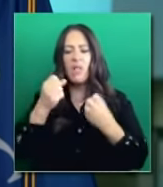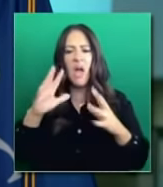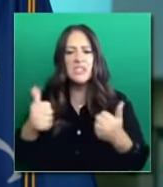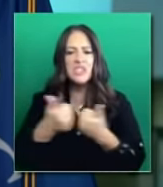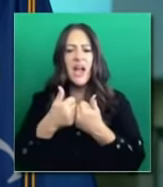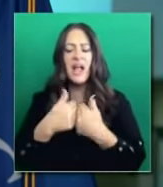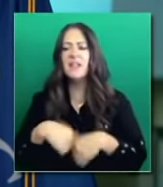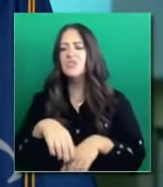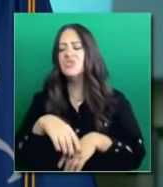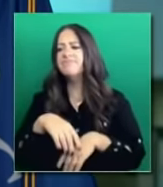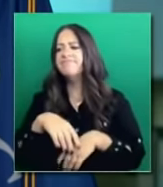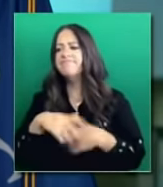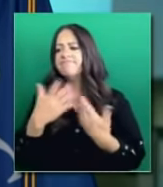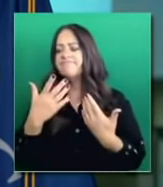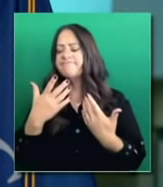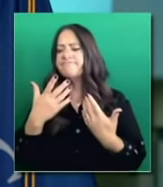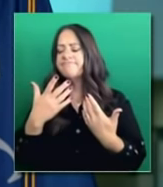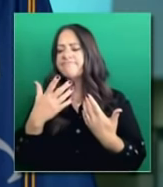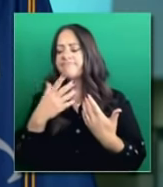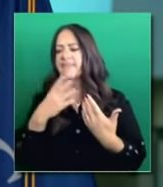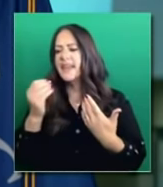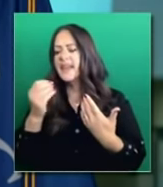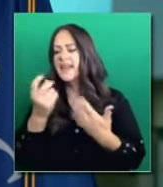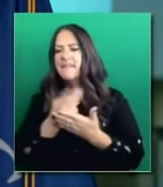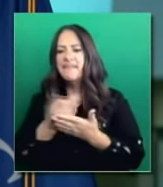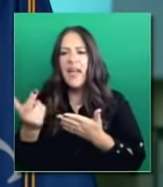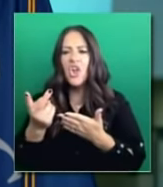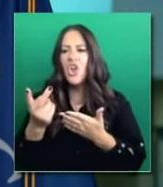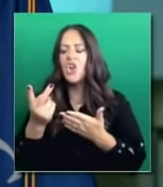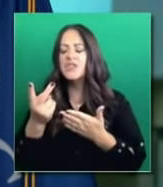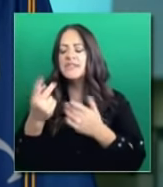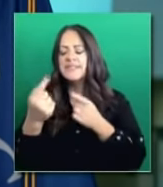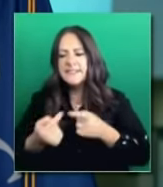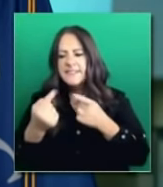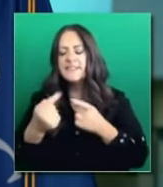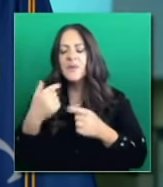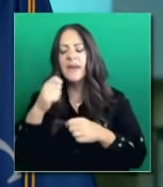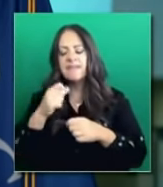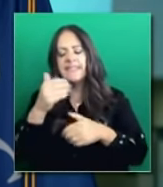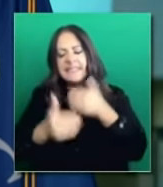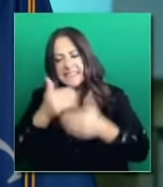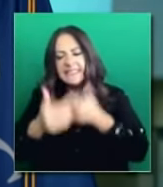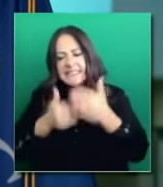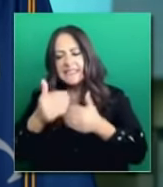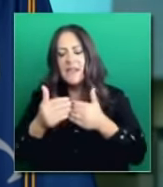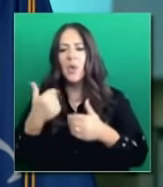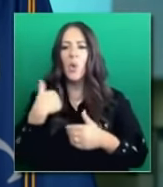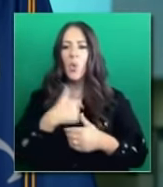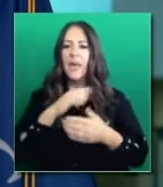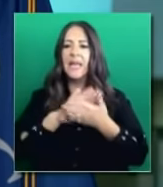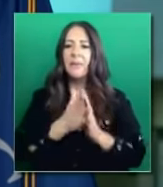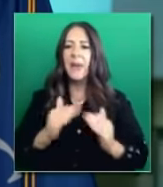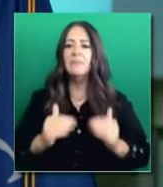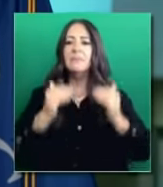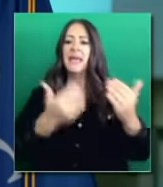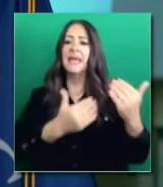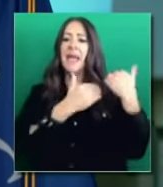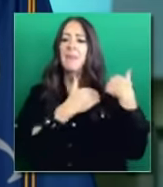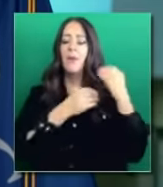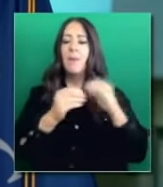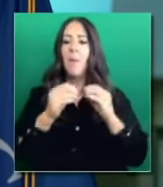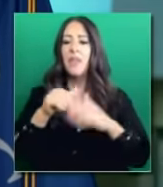the opportunities, and we will hold ourselves to a higher level of accountability than even you will, but I am assured that you